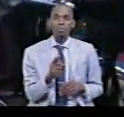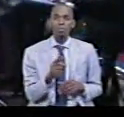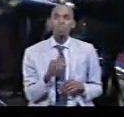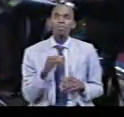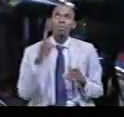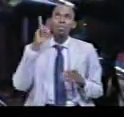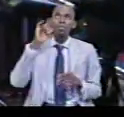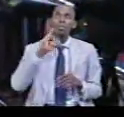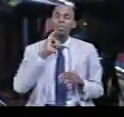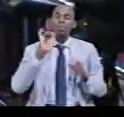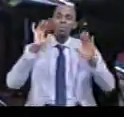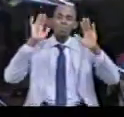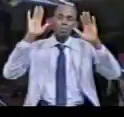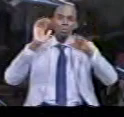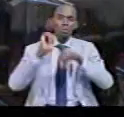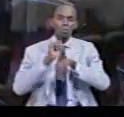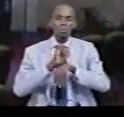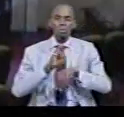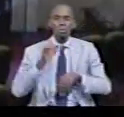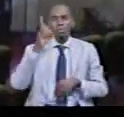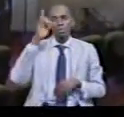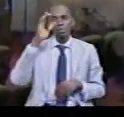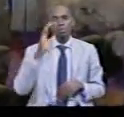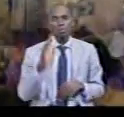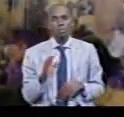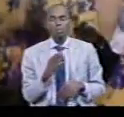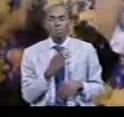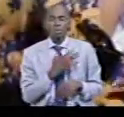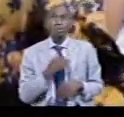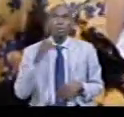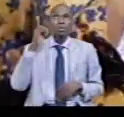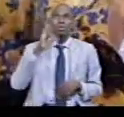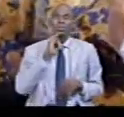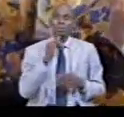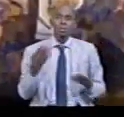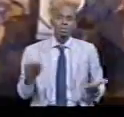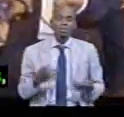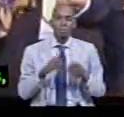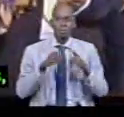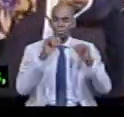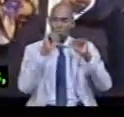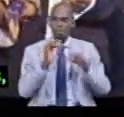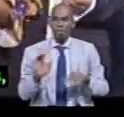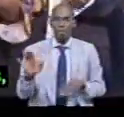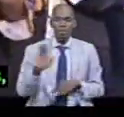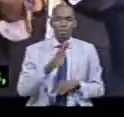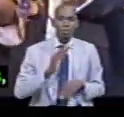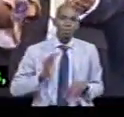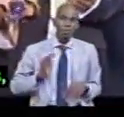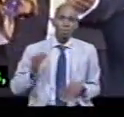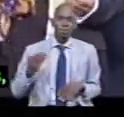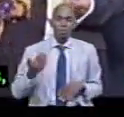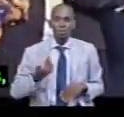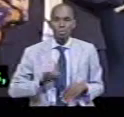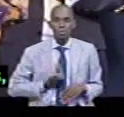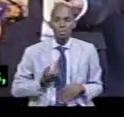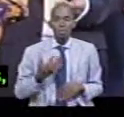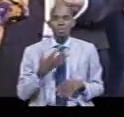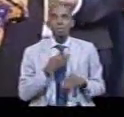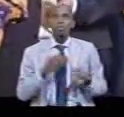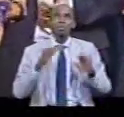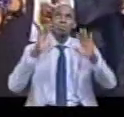wonder working God. And he's here to bless your soul. Awesome miracles you'll